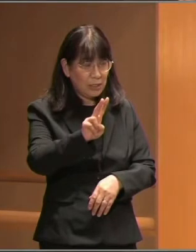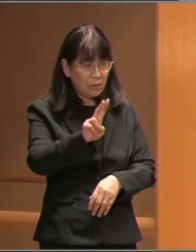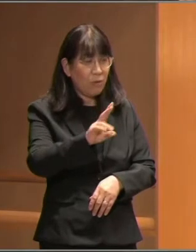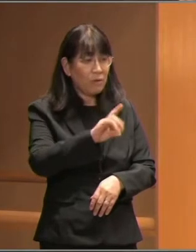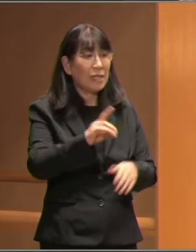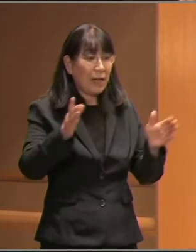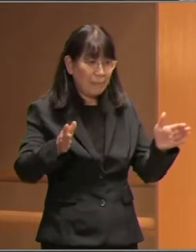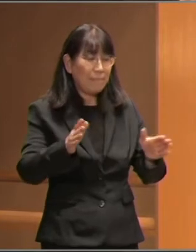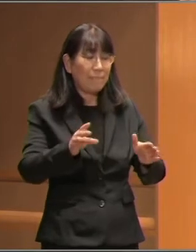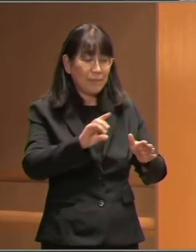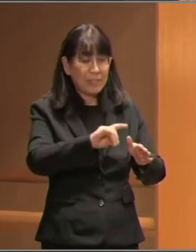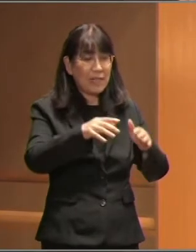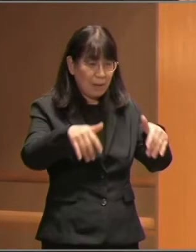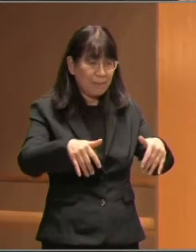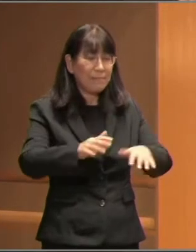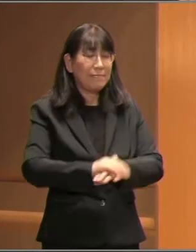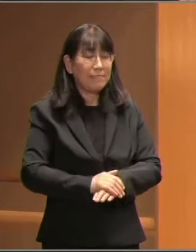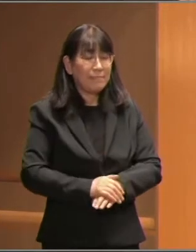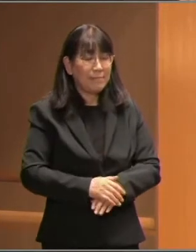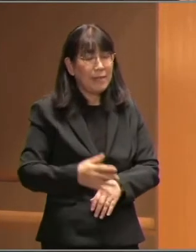22.